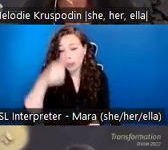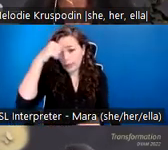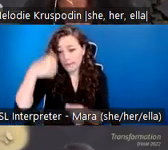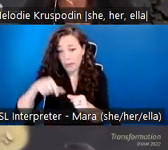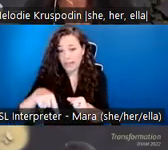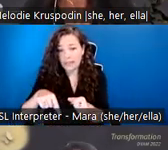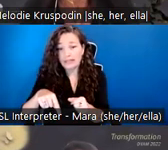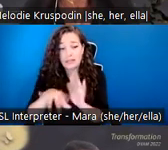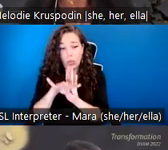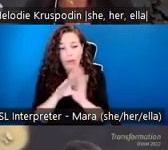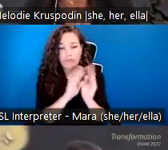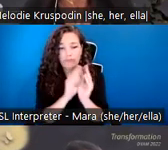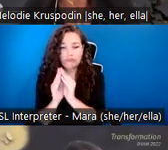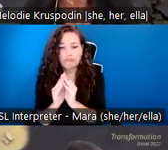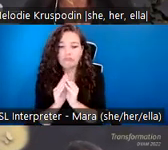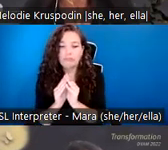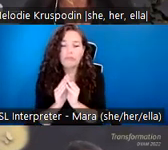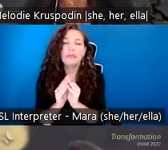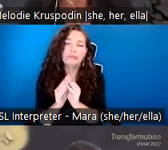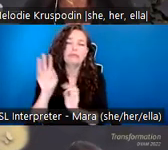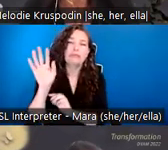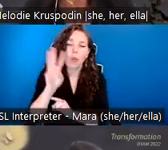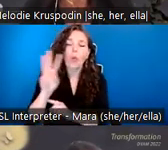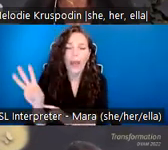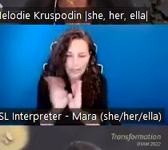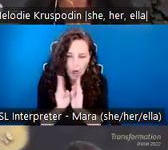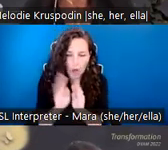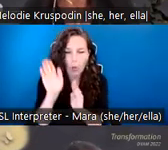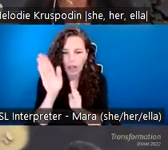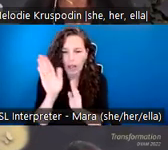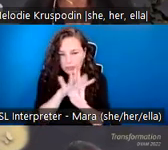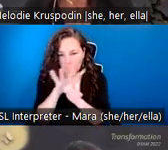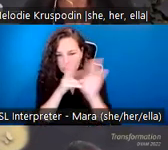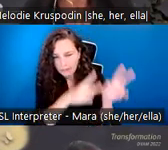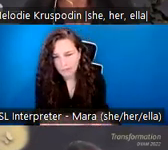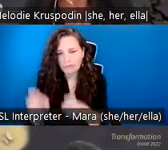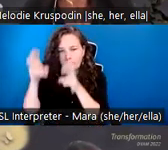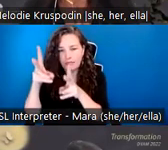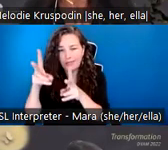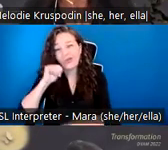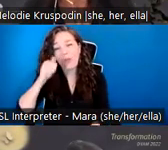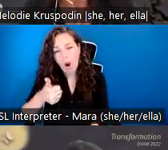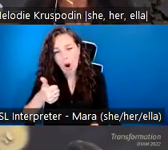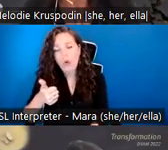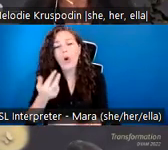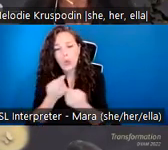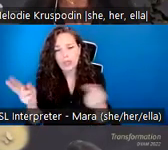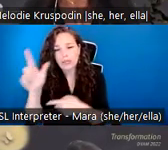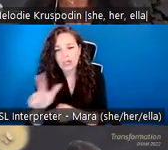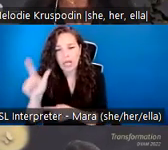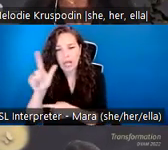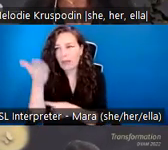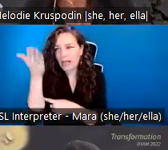being recorded. It will be uploaded to our resource library by tomorrow so that you can check out the